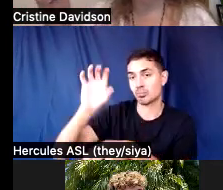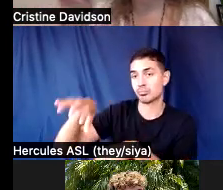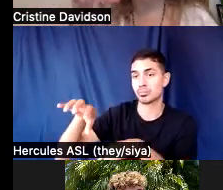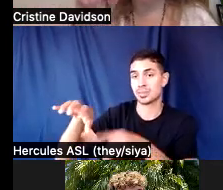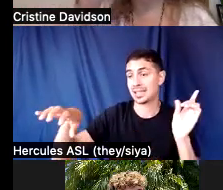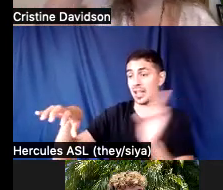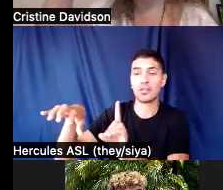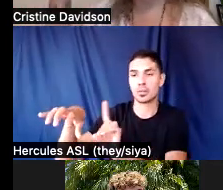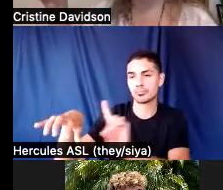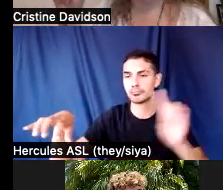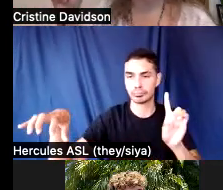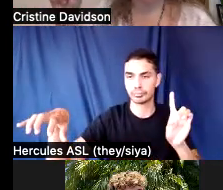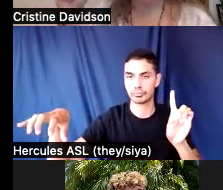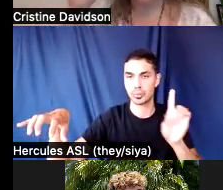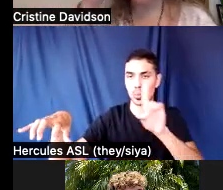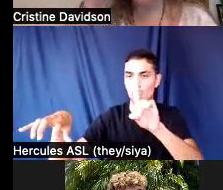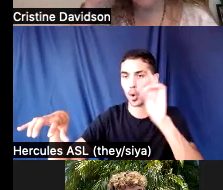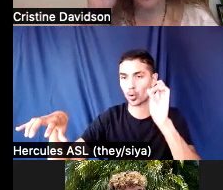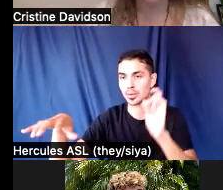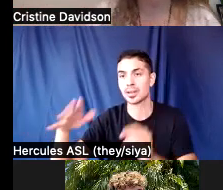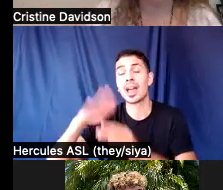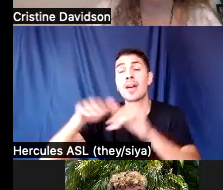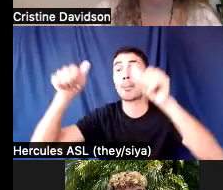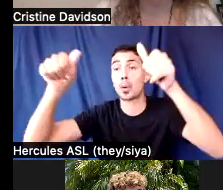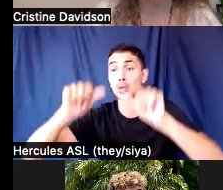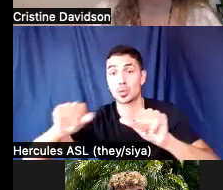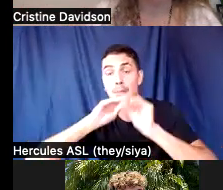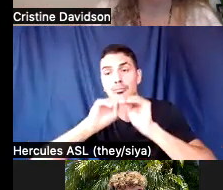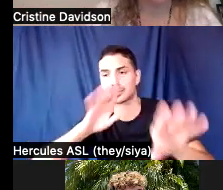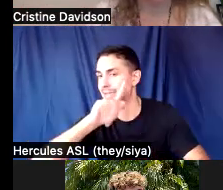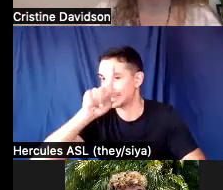your conditions, right on the poster that gets posted.